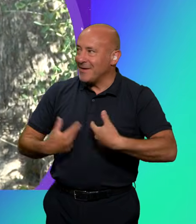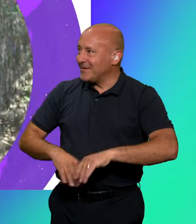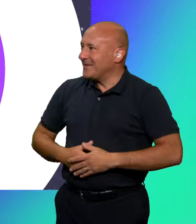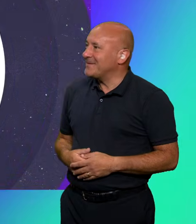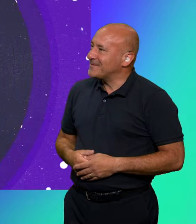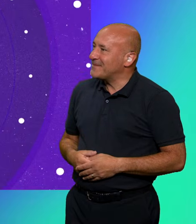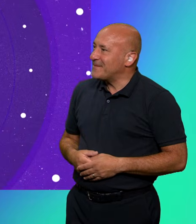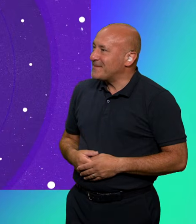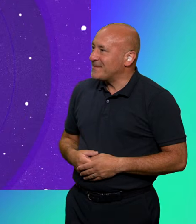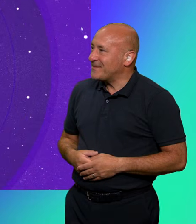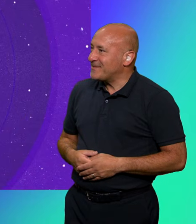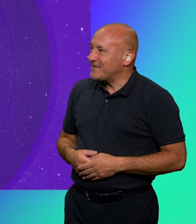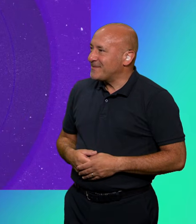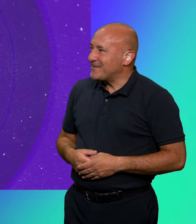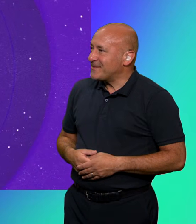again.